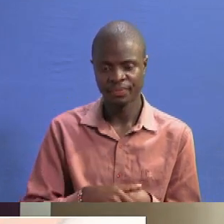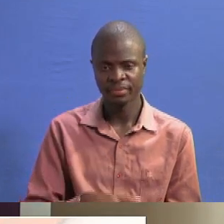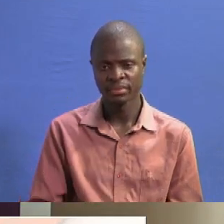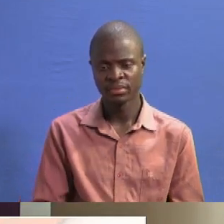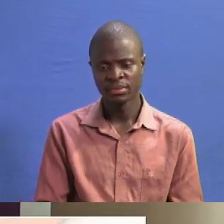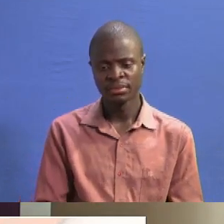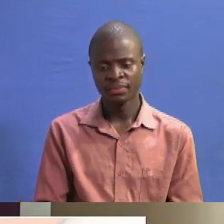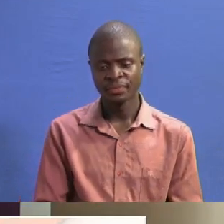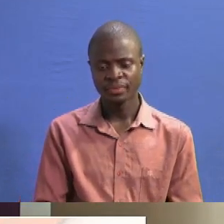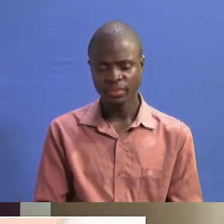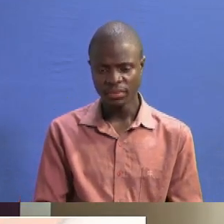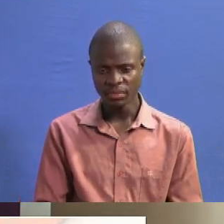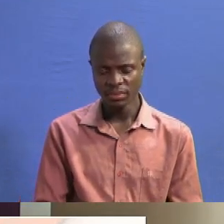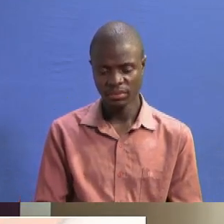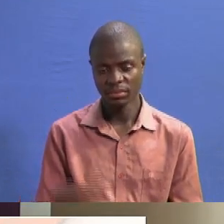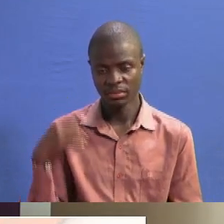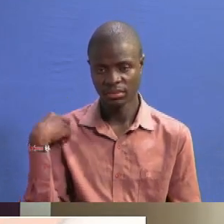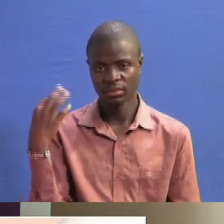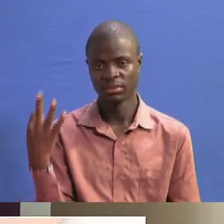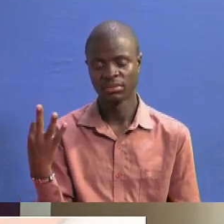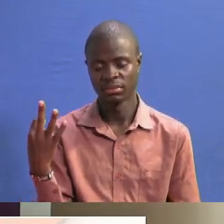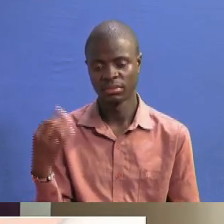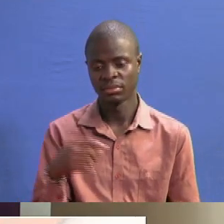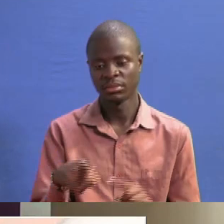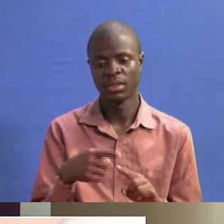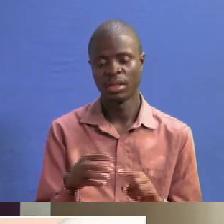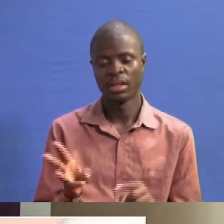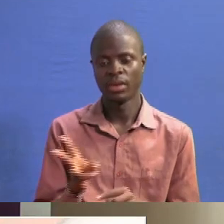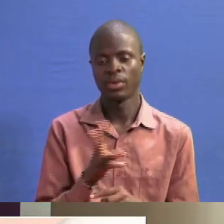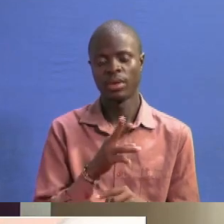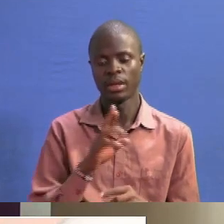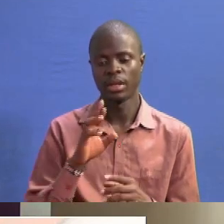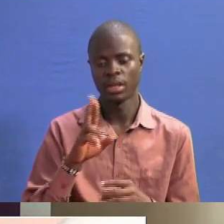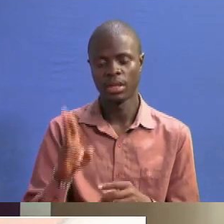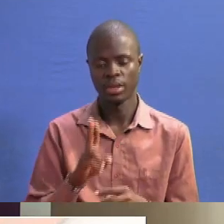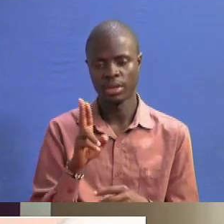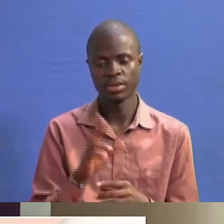raw materials. Number three, when we reuse